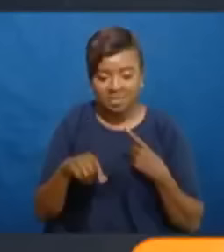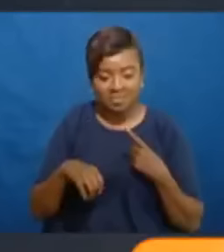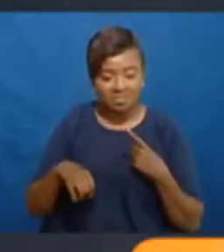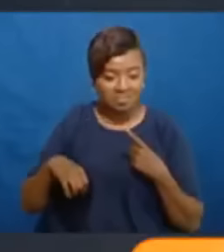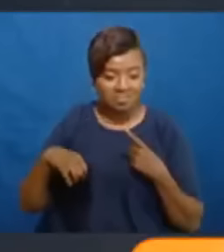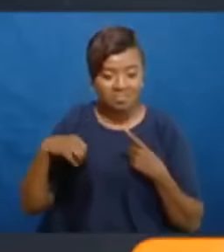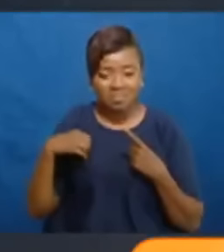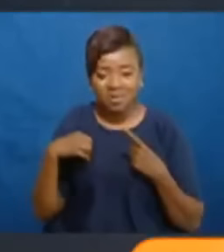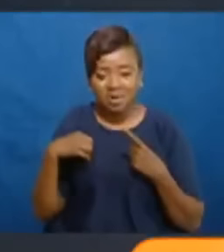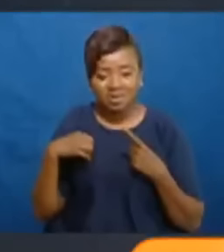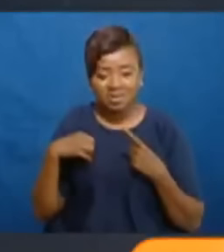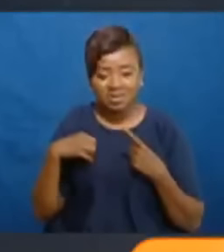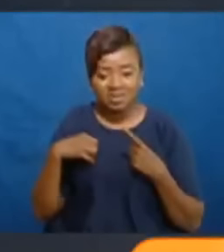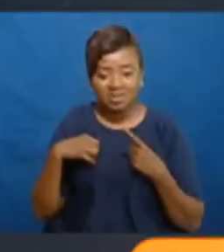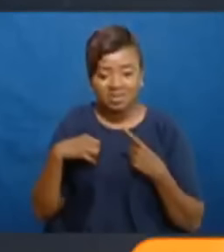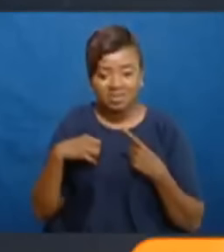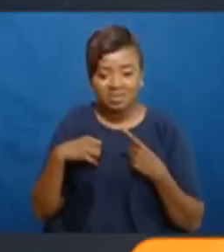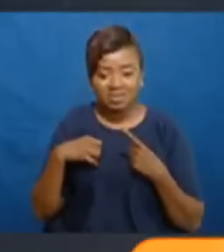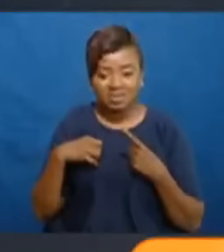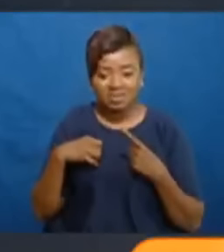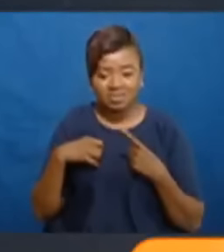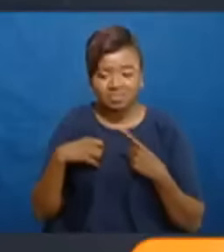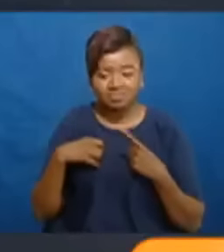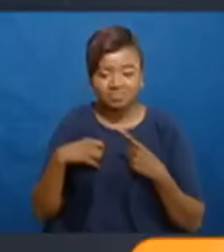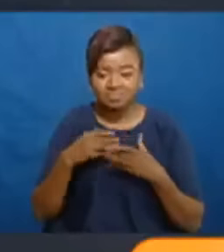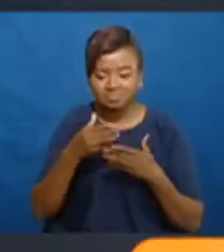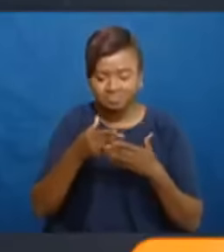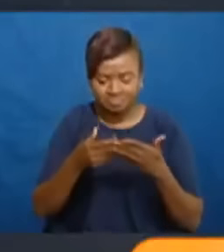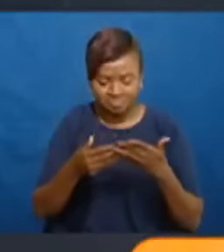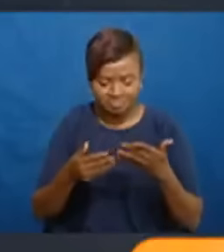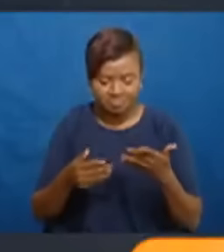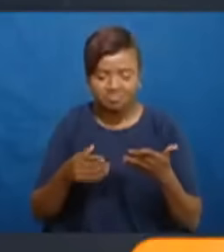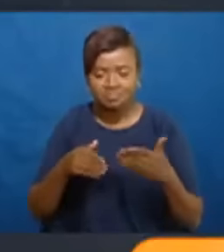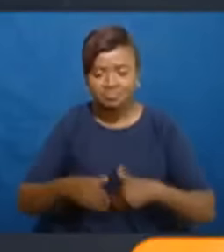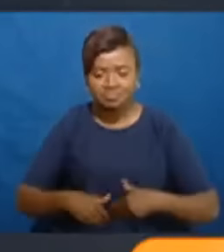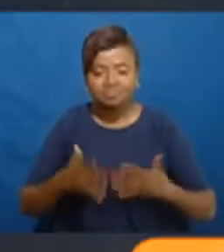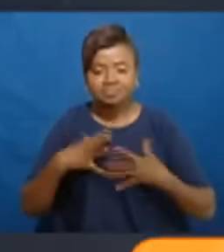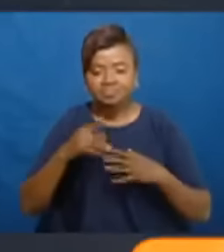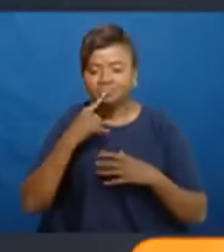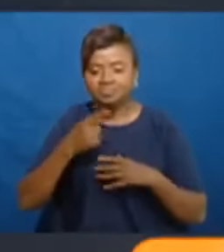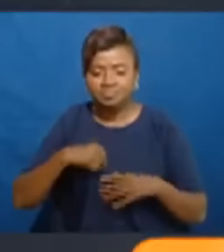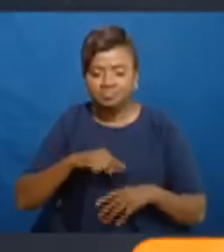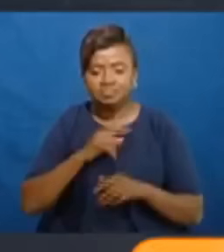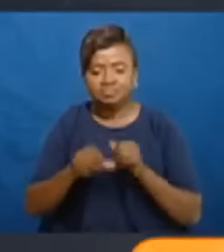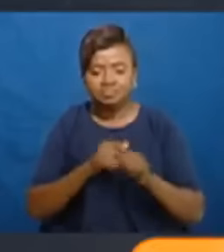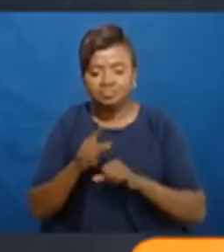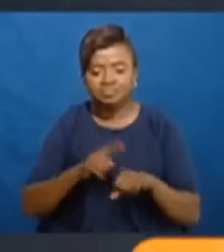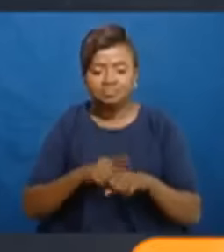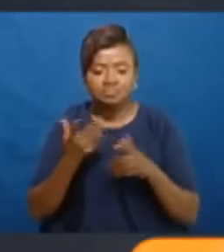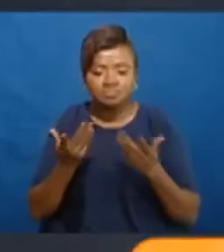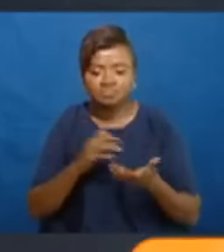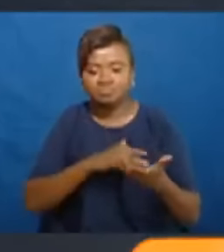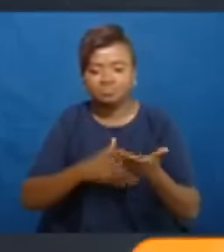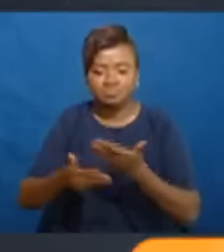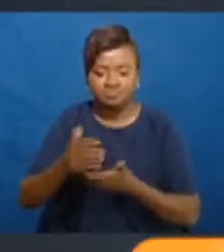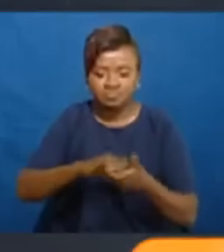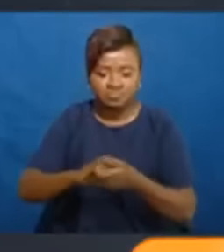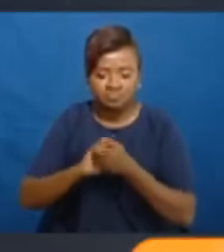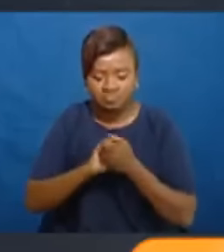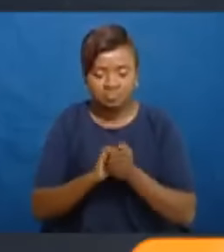in the grievances list last month. Young protesters told us about basic rules of engagement between those who